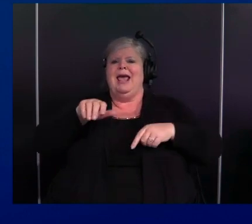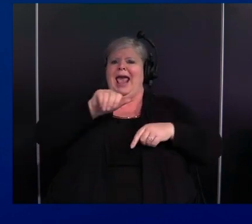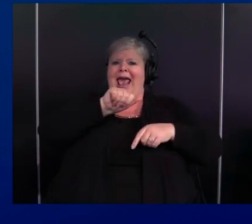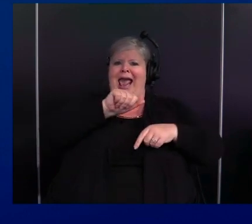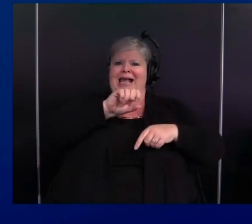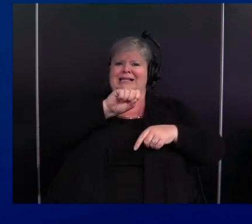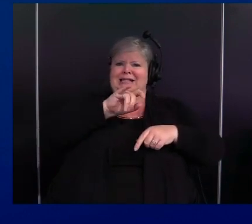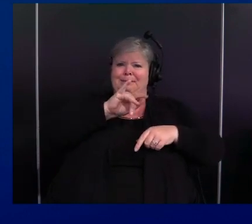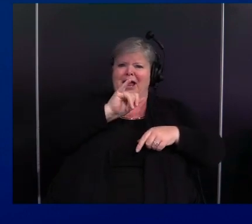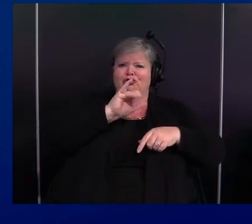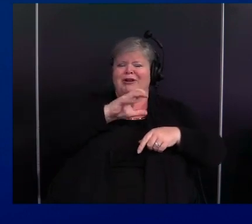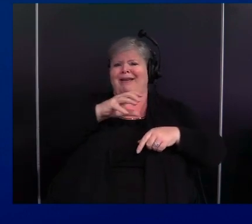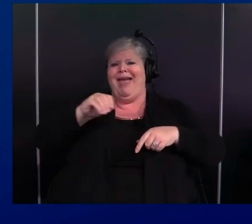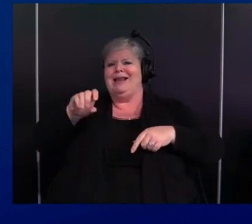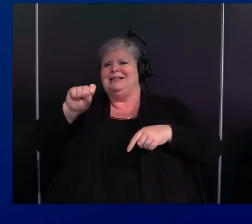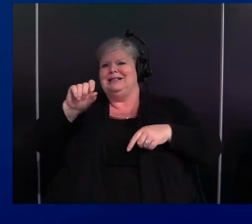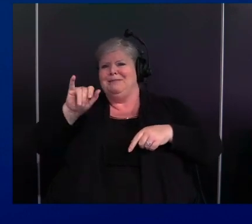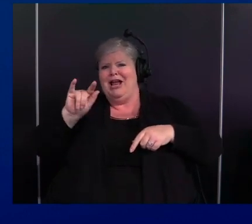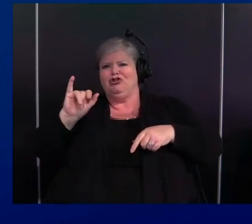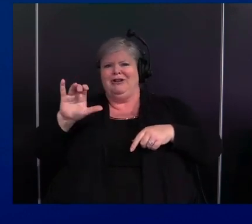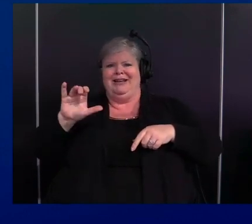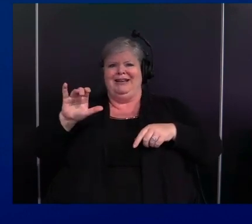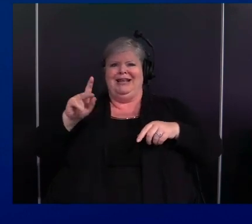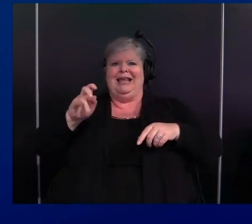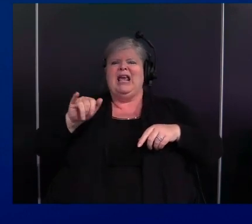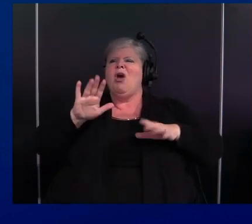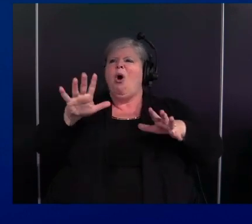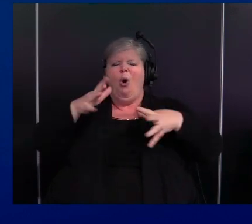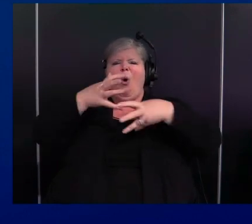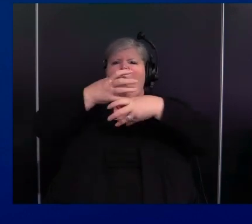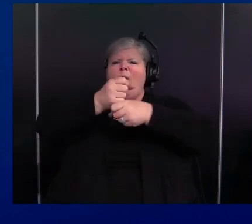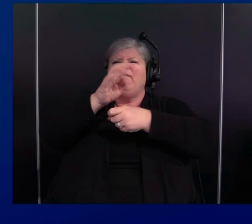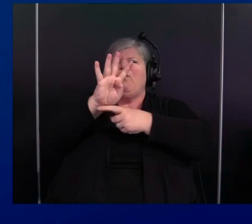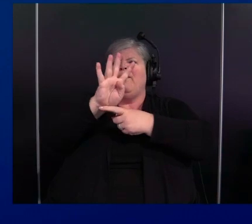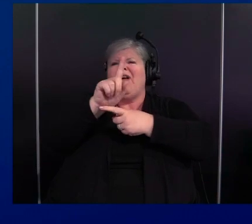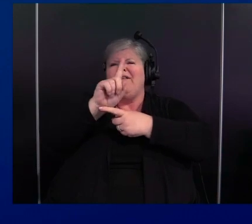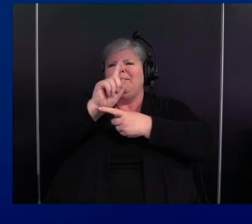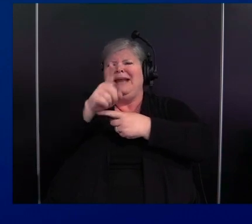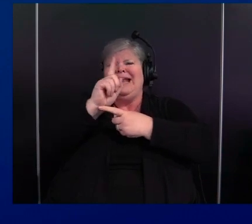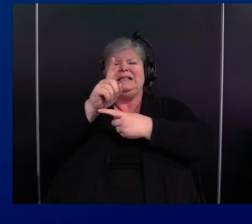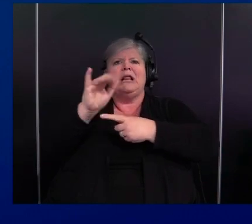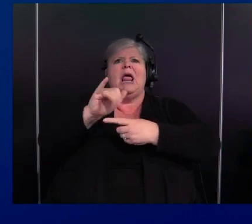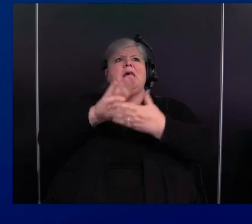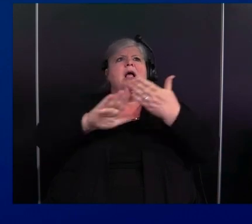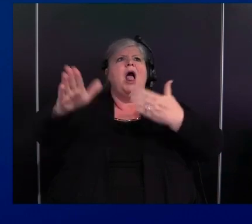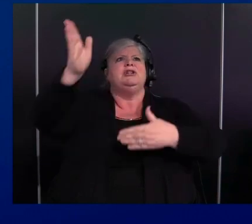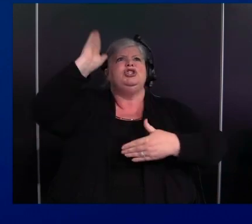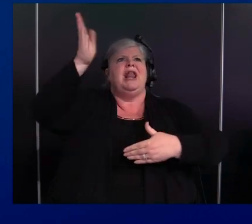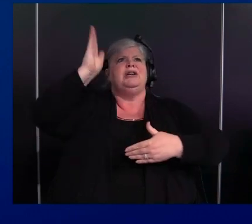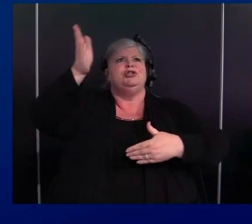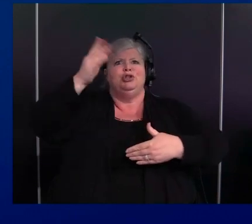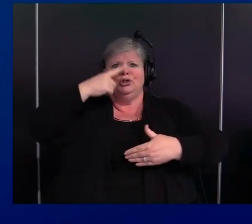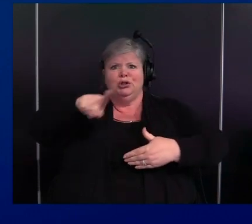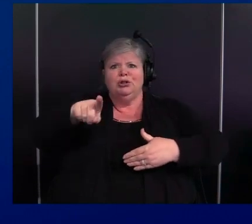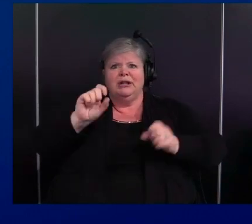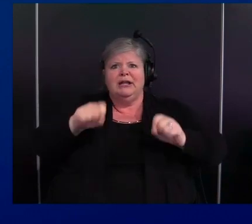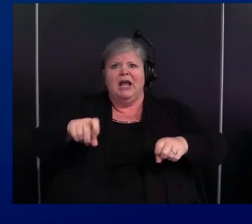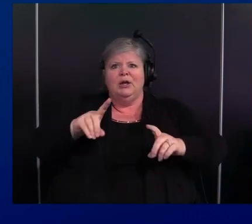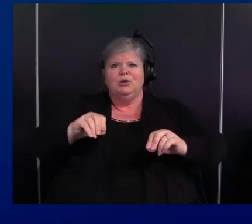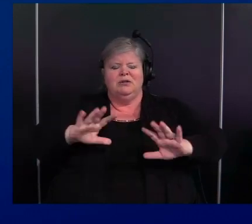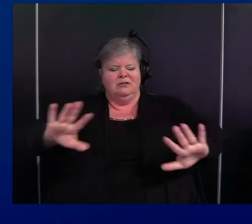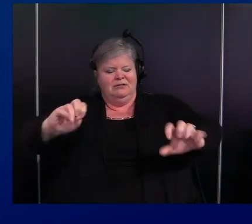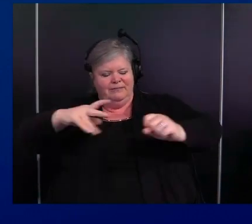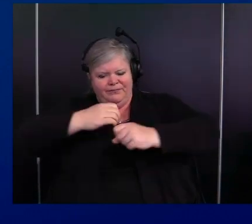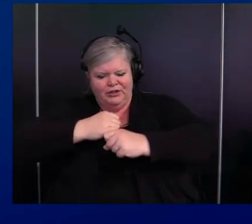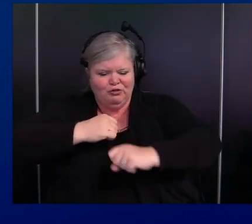like a 45 to an hour long college level lecture. All right. Hold on. Let me stretch